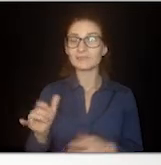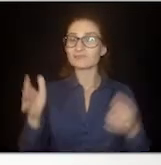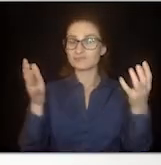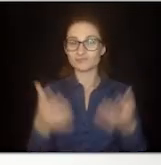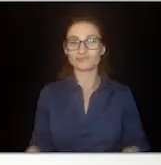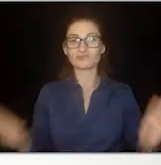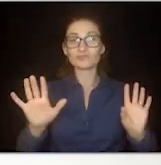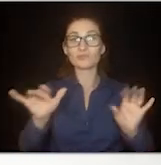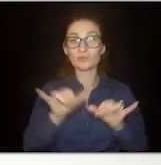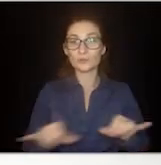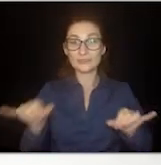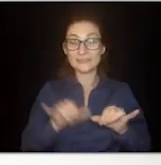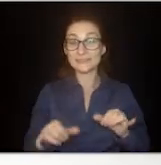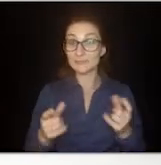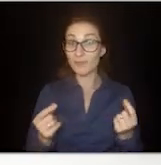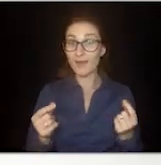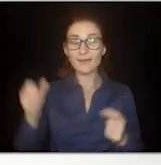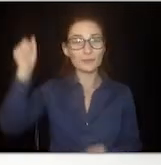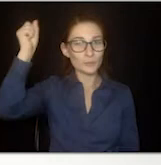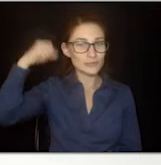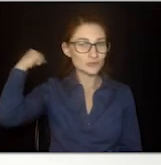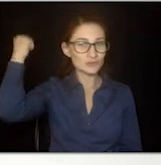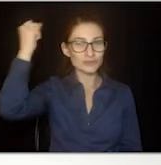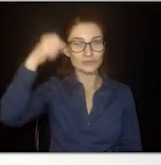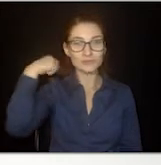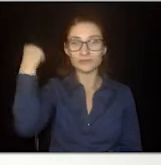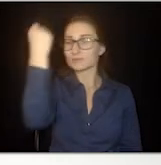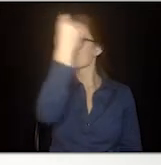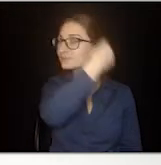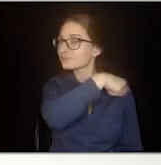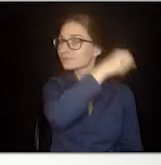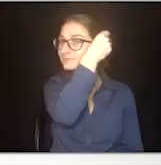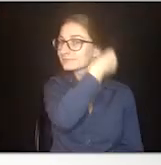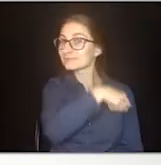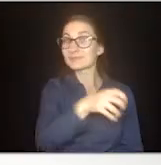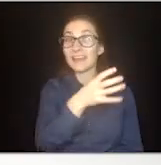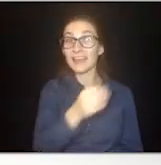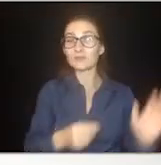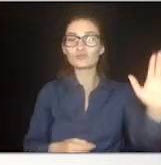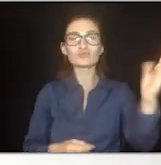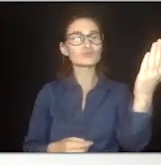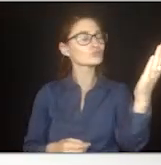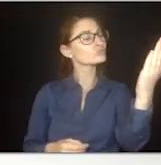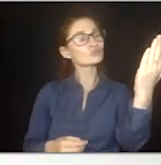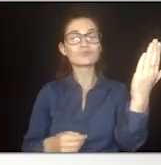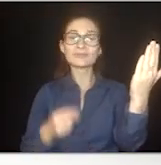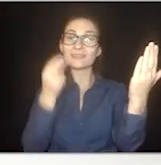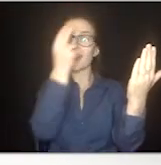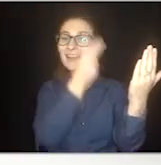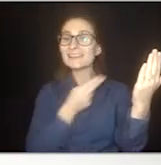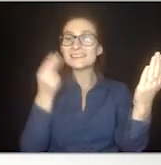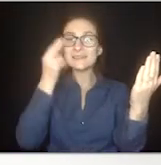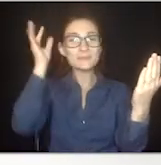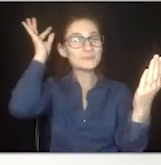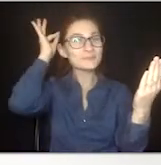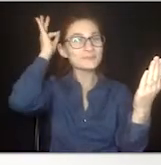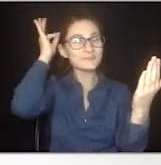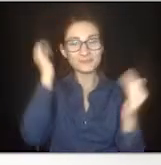Freddie completes his hair routine with brushing his hair and Hair. looking at his handsome hair.